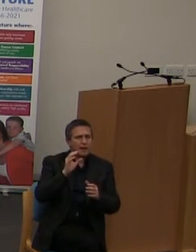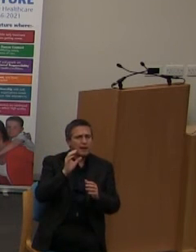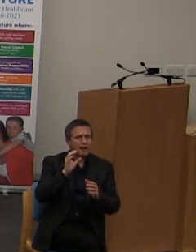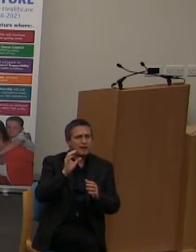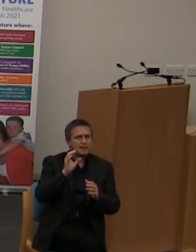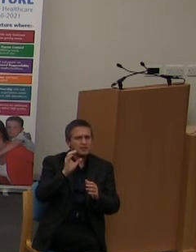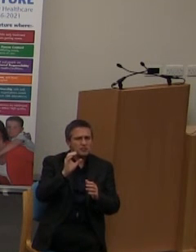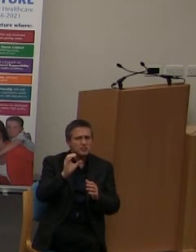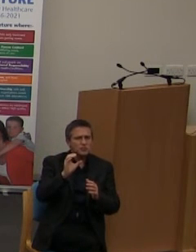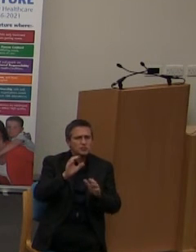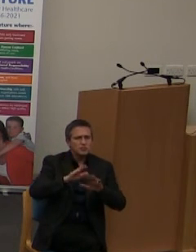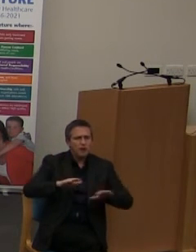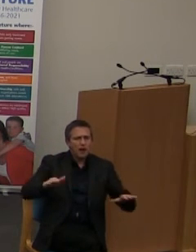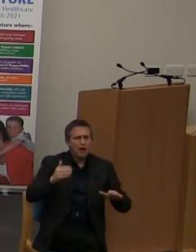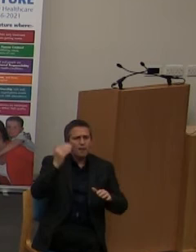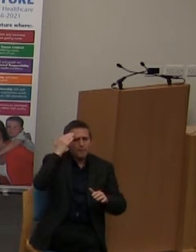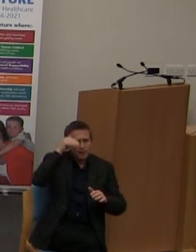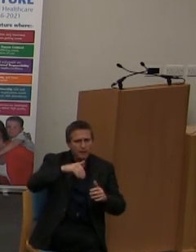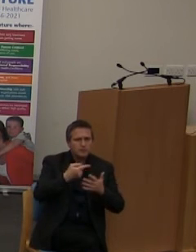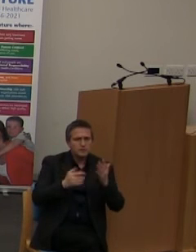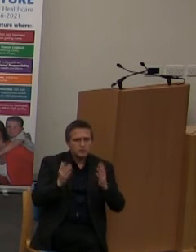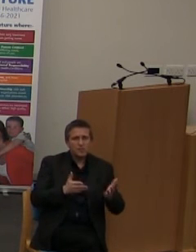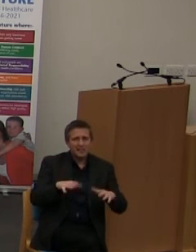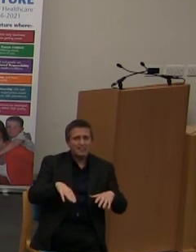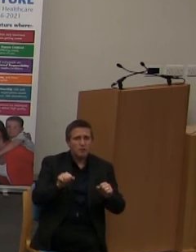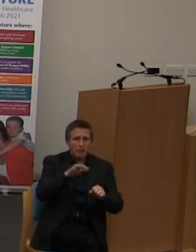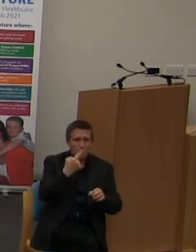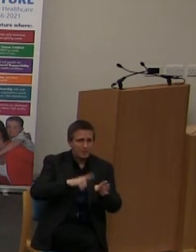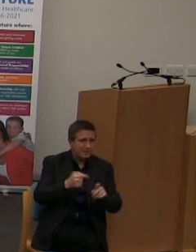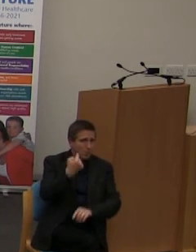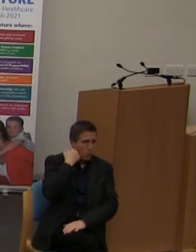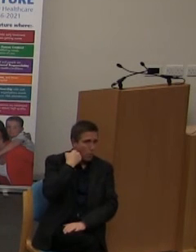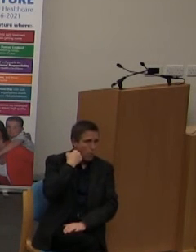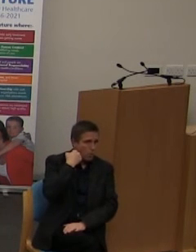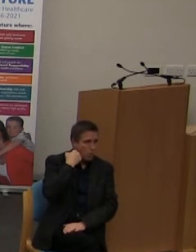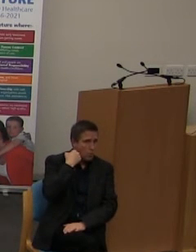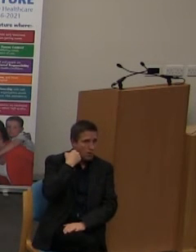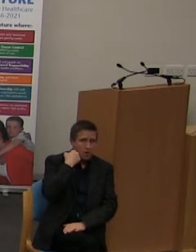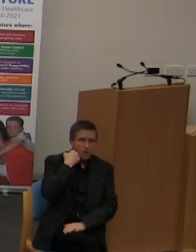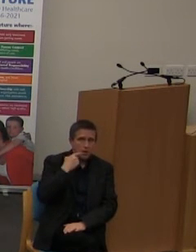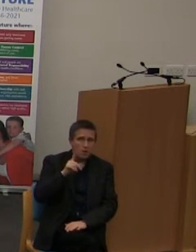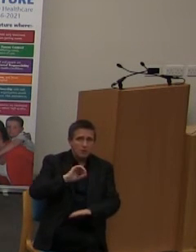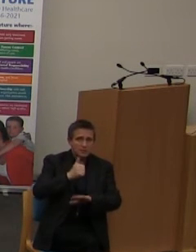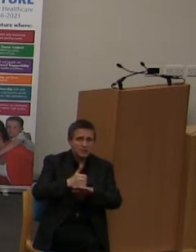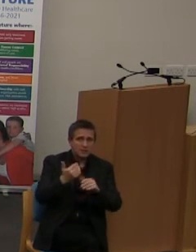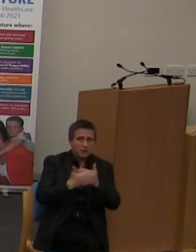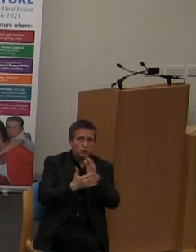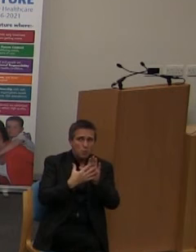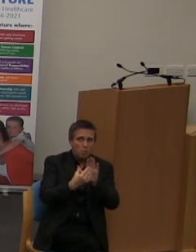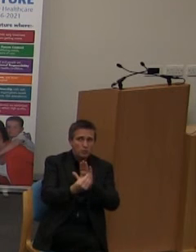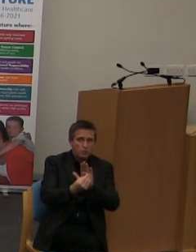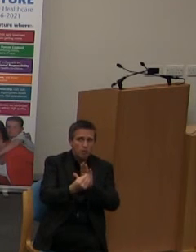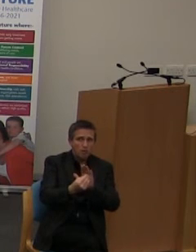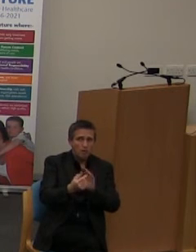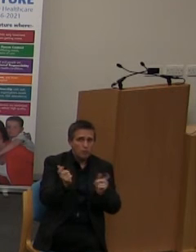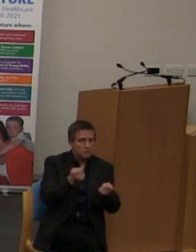started there about a year ago having a look at the service, and one of the things we did was we put in a new model which worked for a few